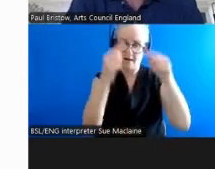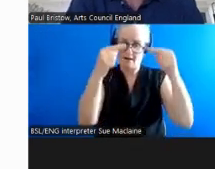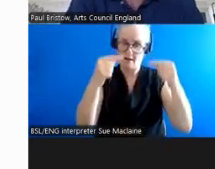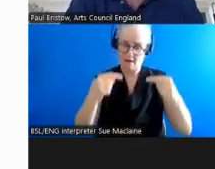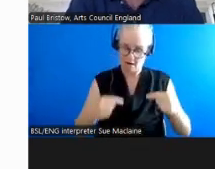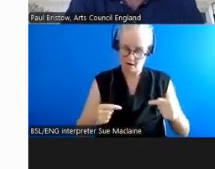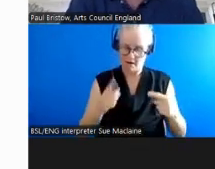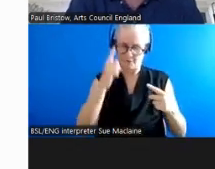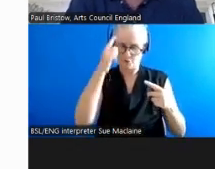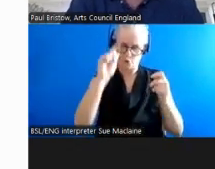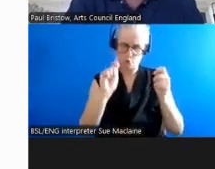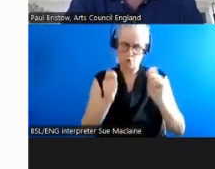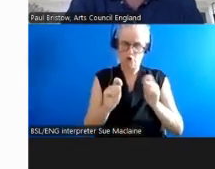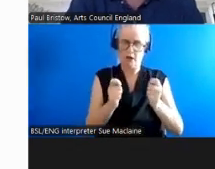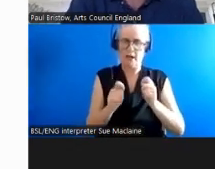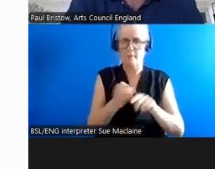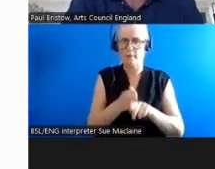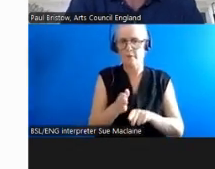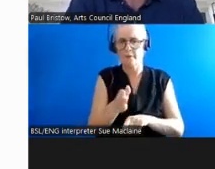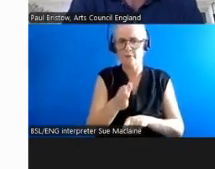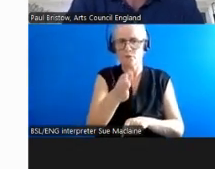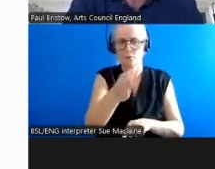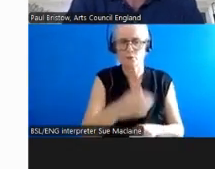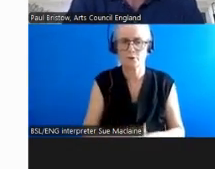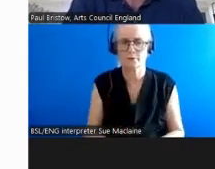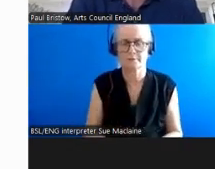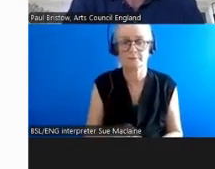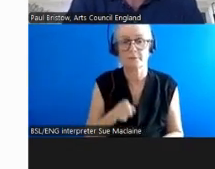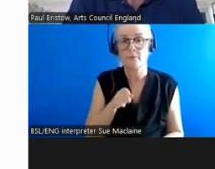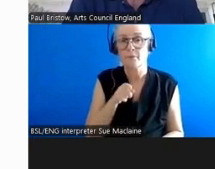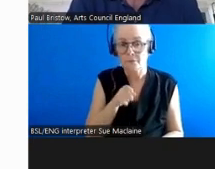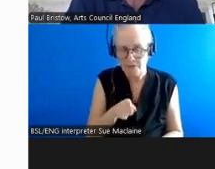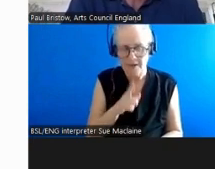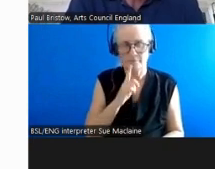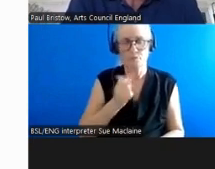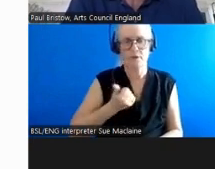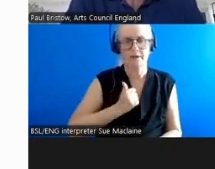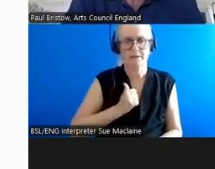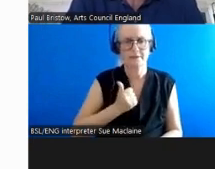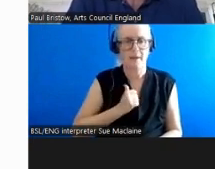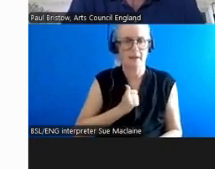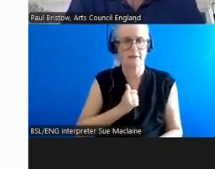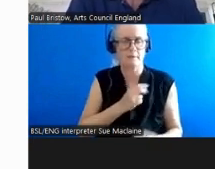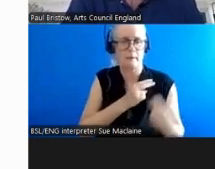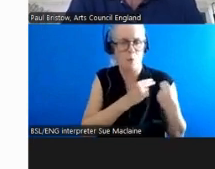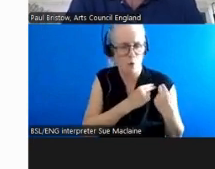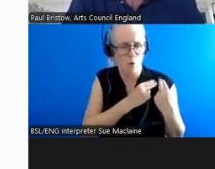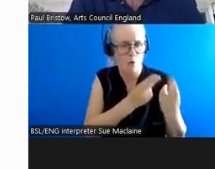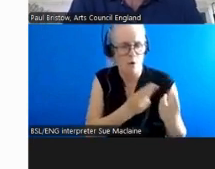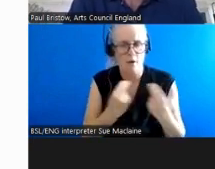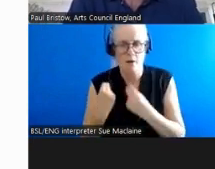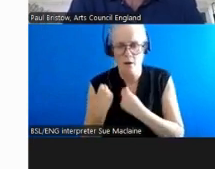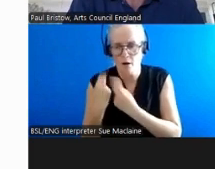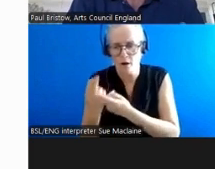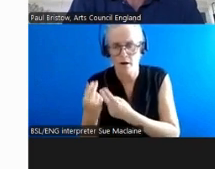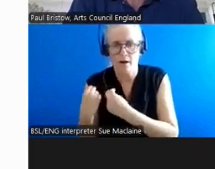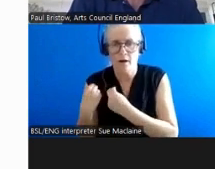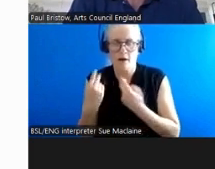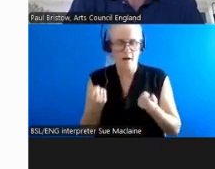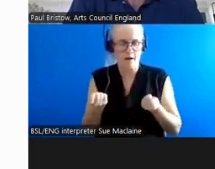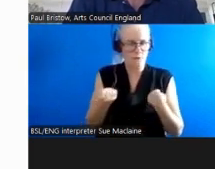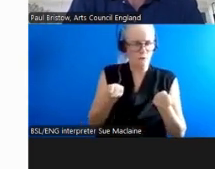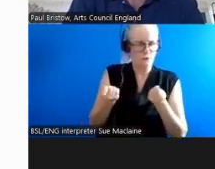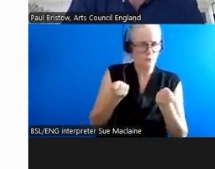And we see putting in place these kind of arrangements, it will enable strategic authorities and ourselves to begin to identify those